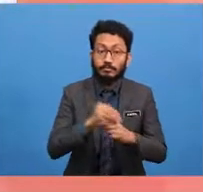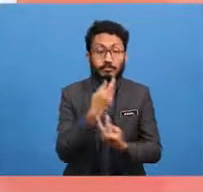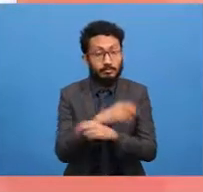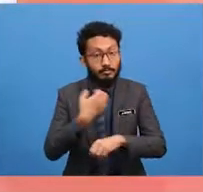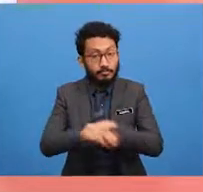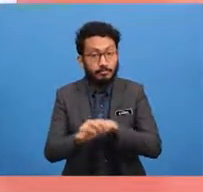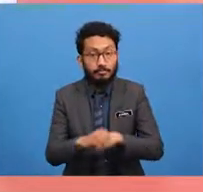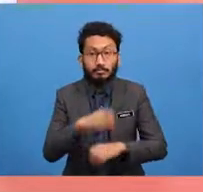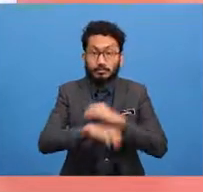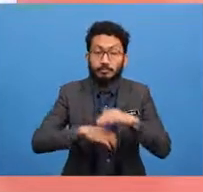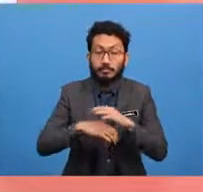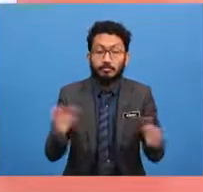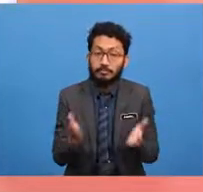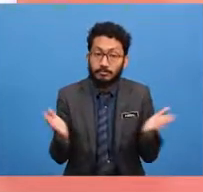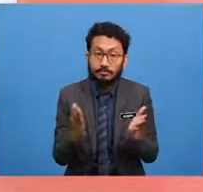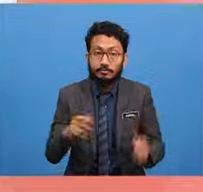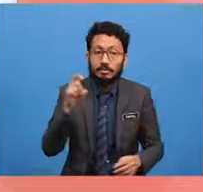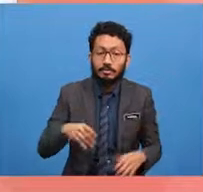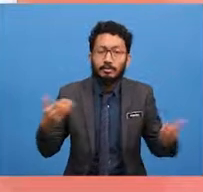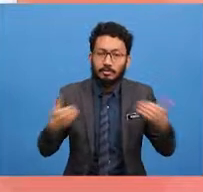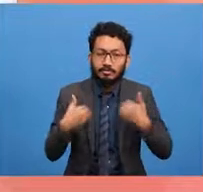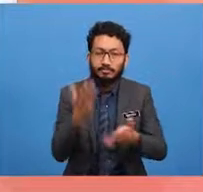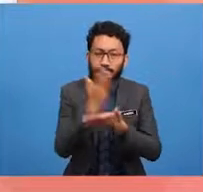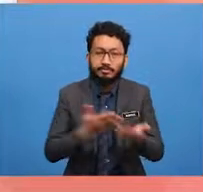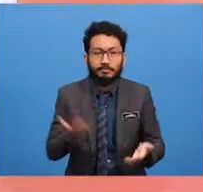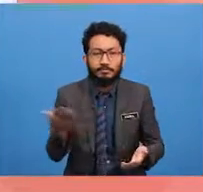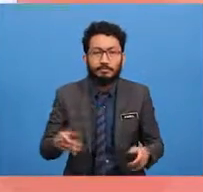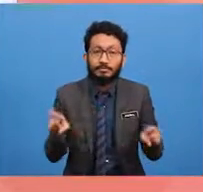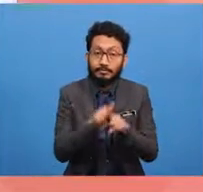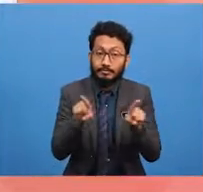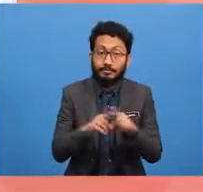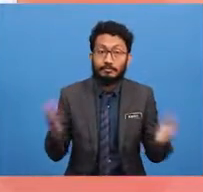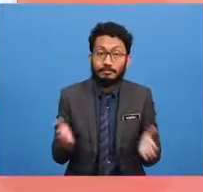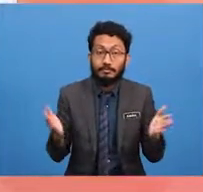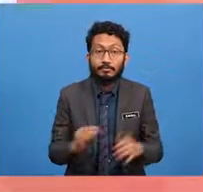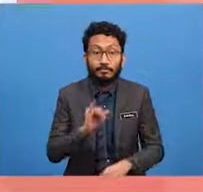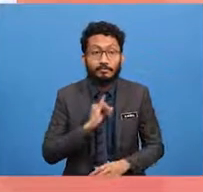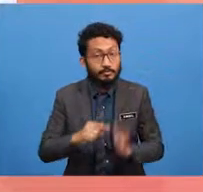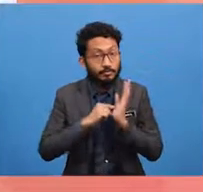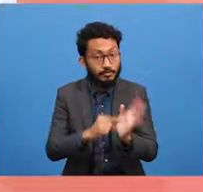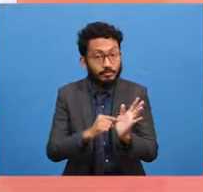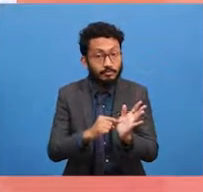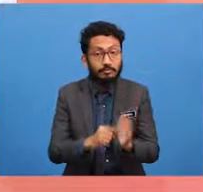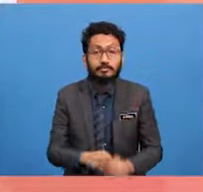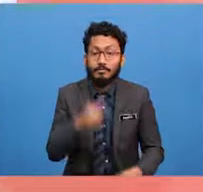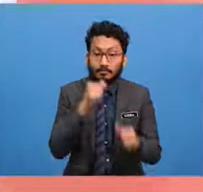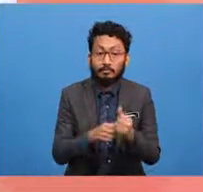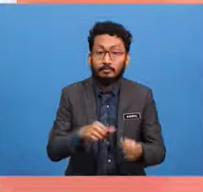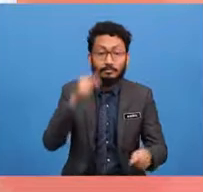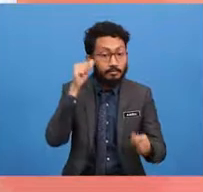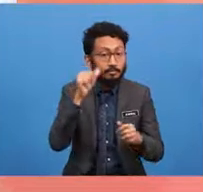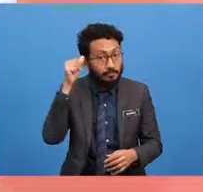prompts, you must have something as the prompt. I'll show you a letter Andrew has written to